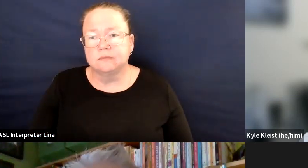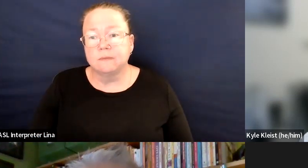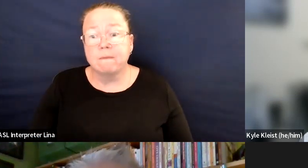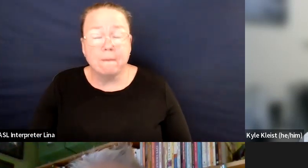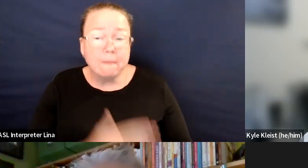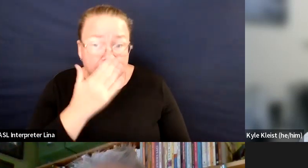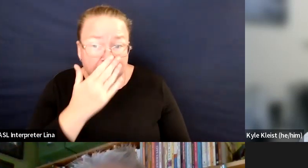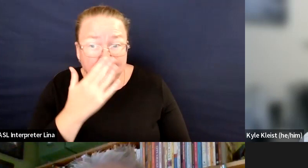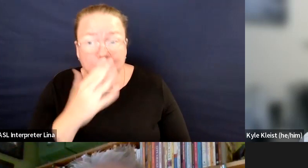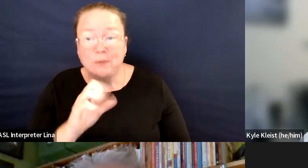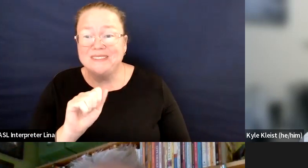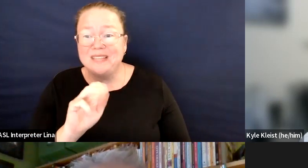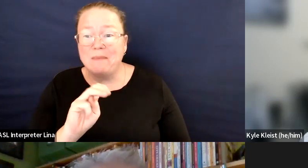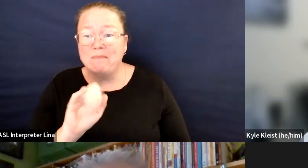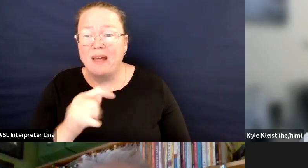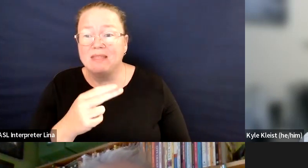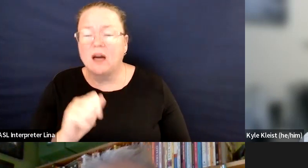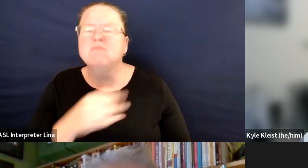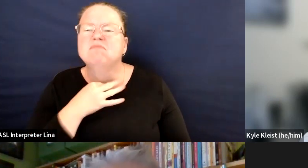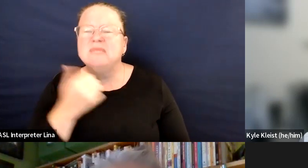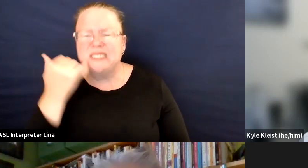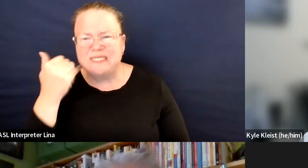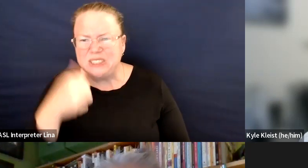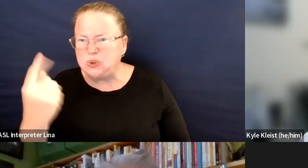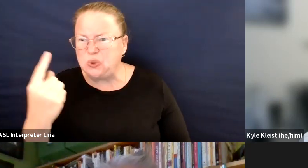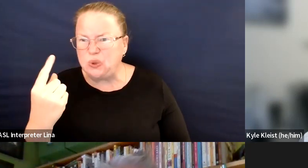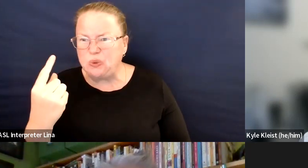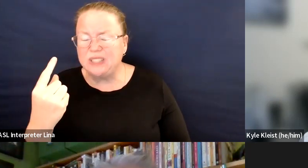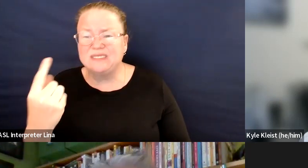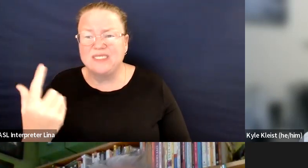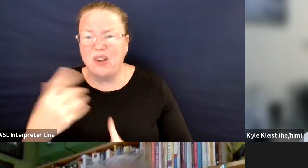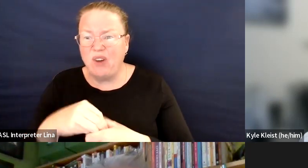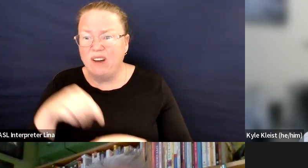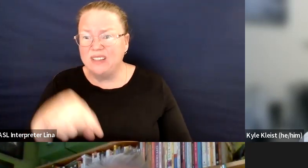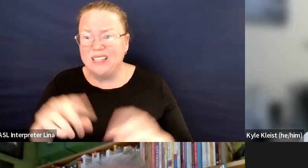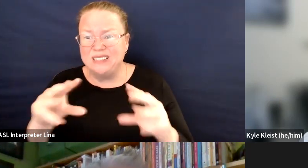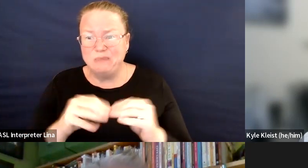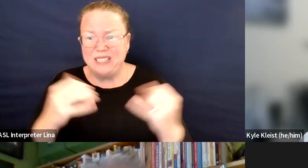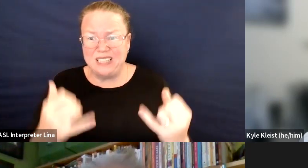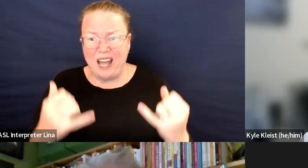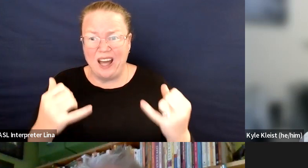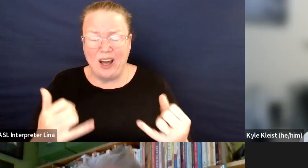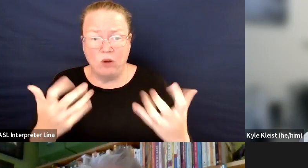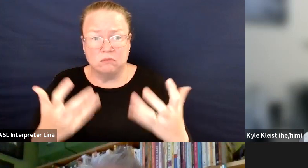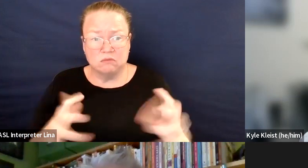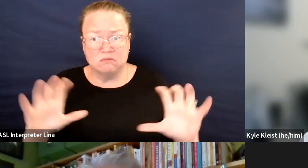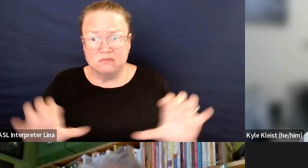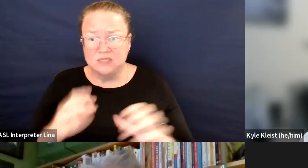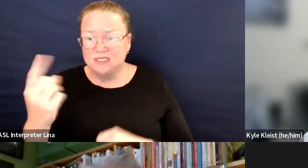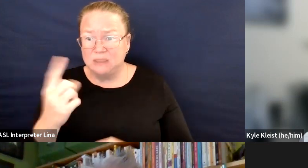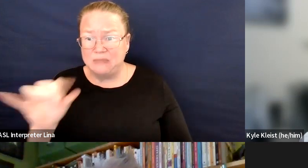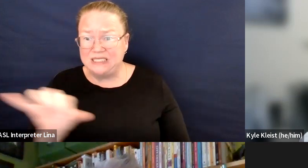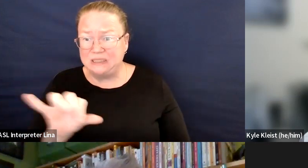Thank you, Samantha. I wonder if there is anybody participating in this call right now who has done something